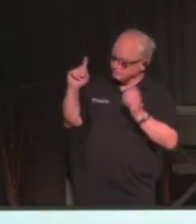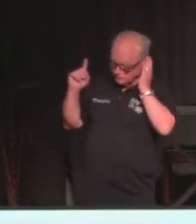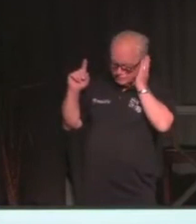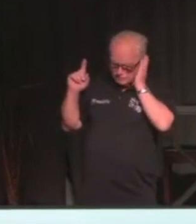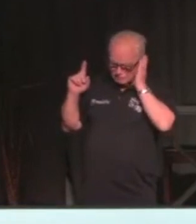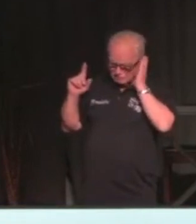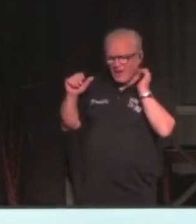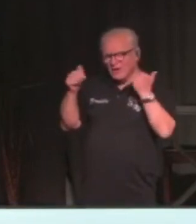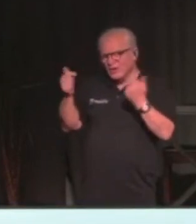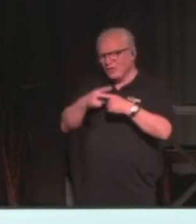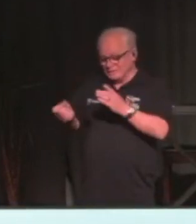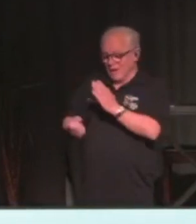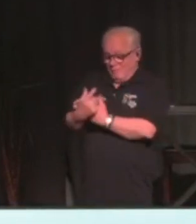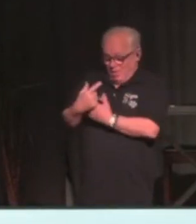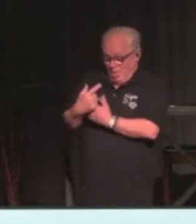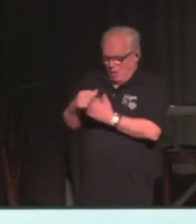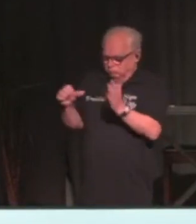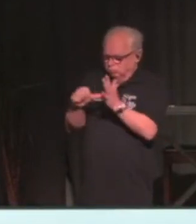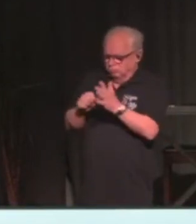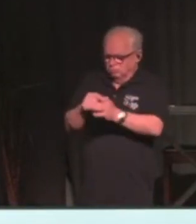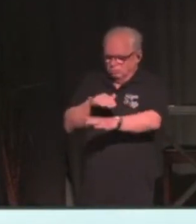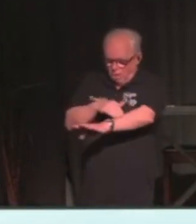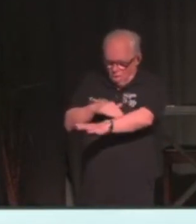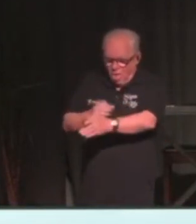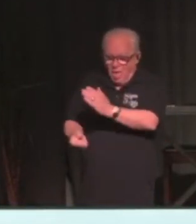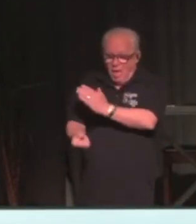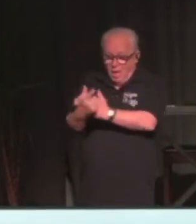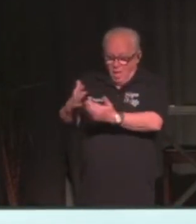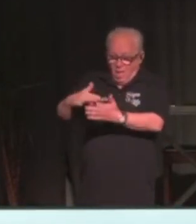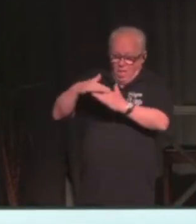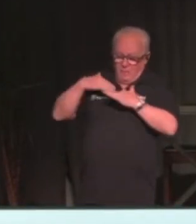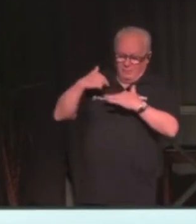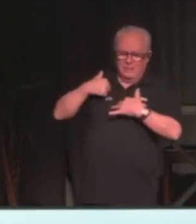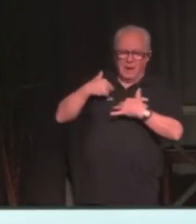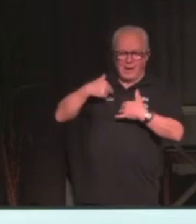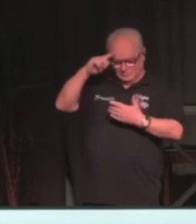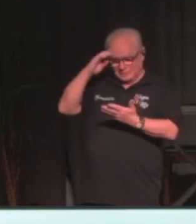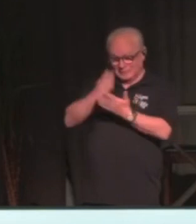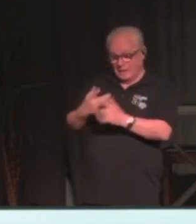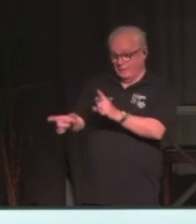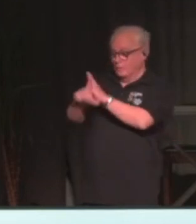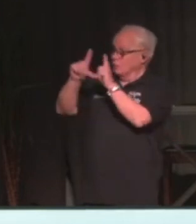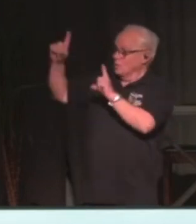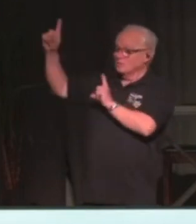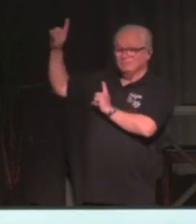for good things and really tough things. And I really just believe that the Lord was